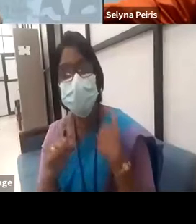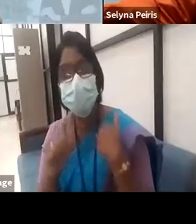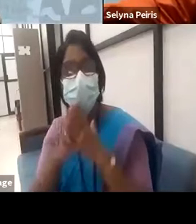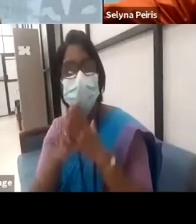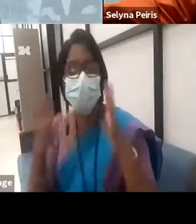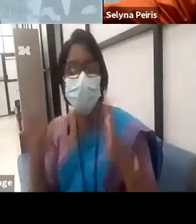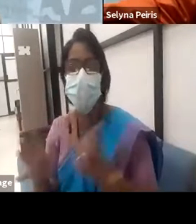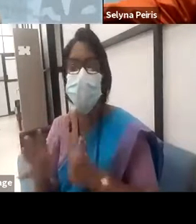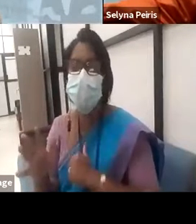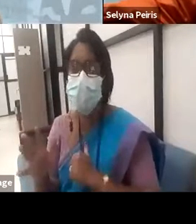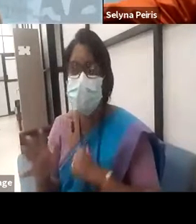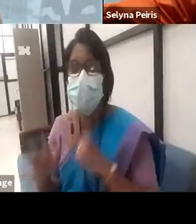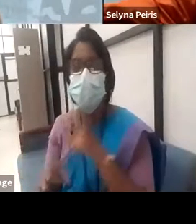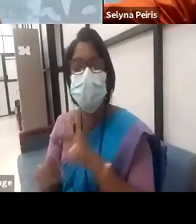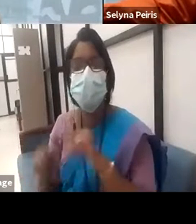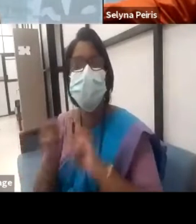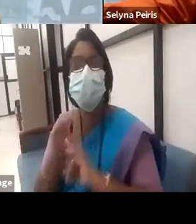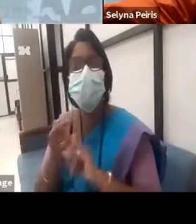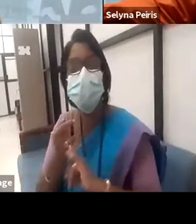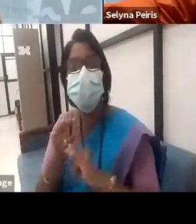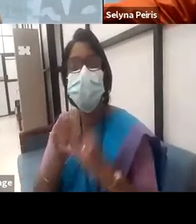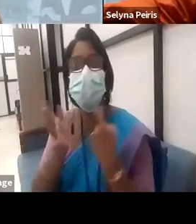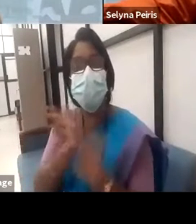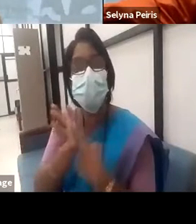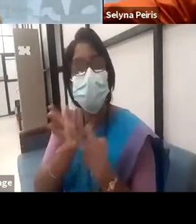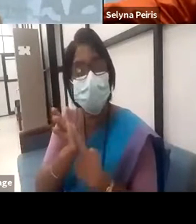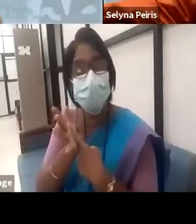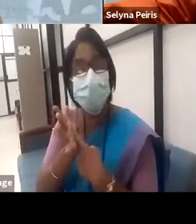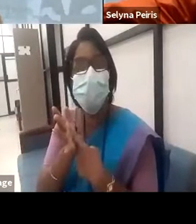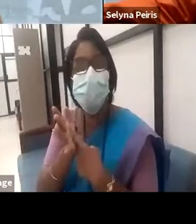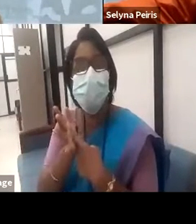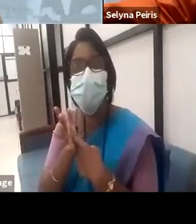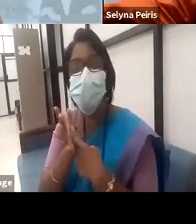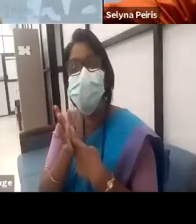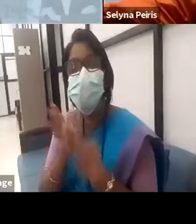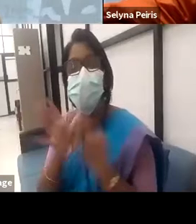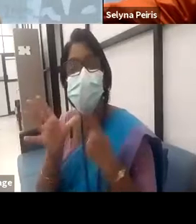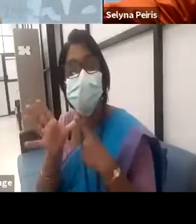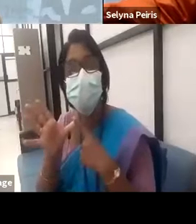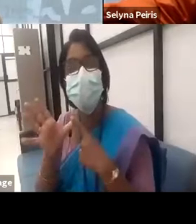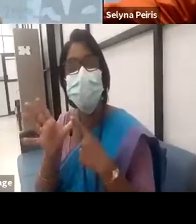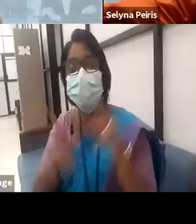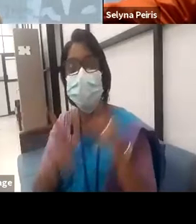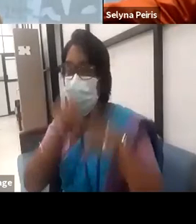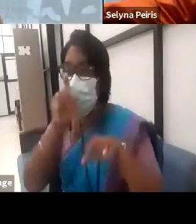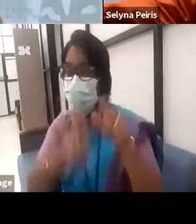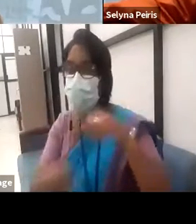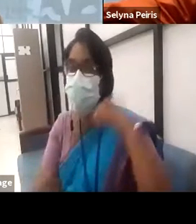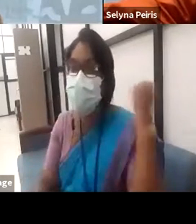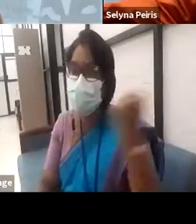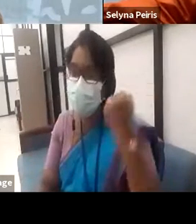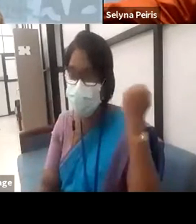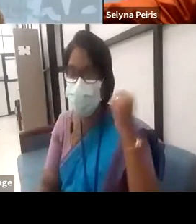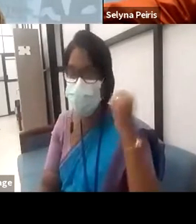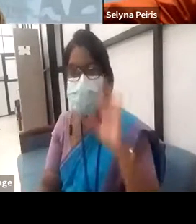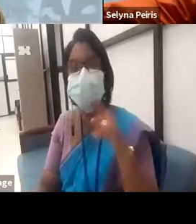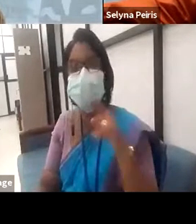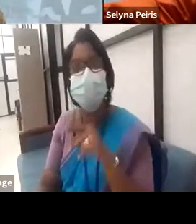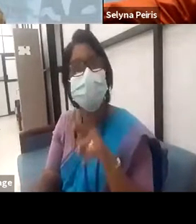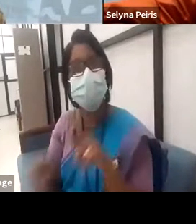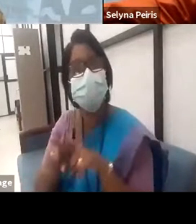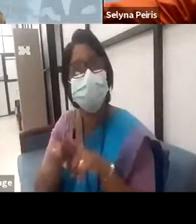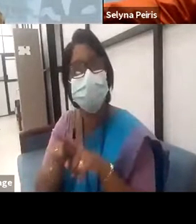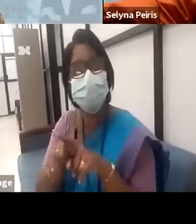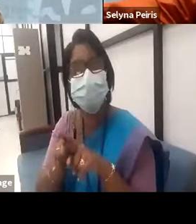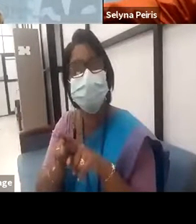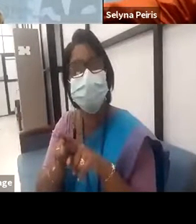Randula. And Anna spoke about kindred spirits, and I think three of us can claim that we